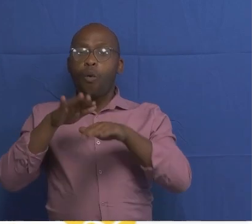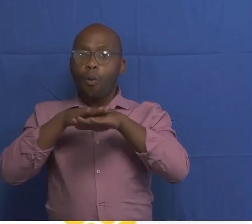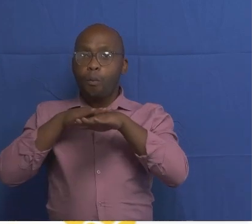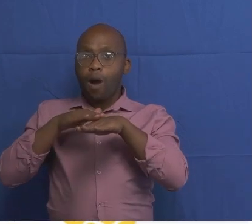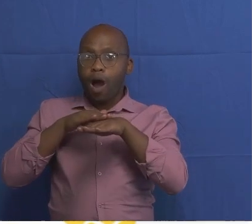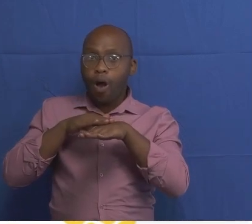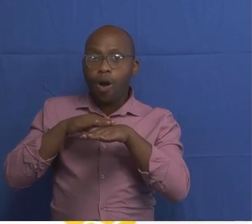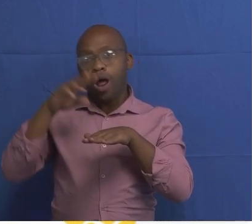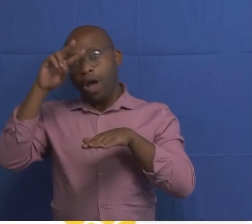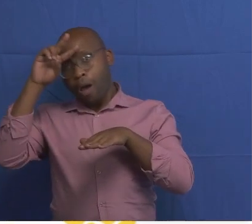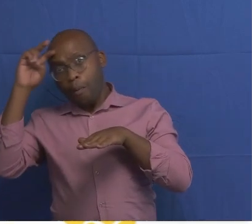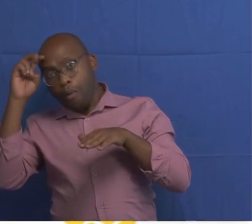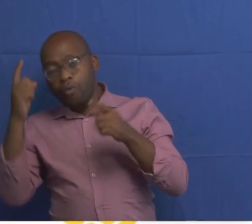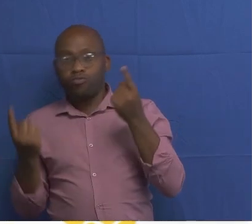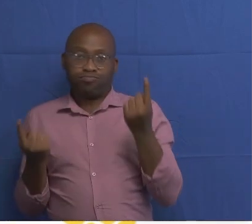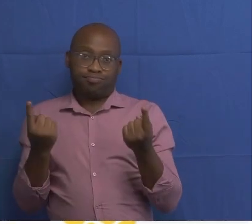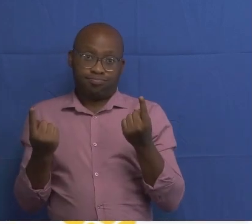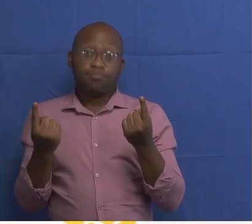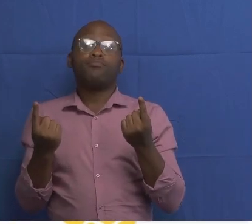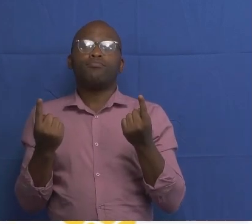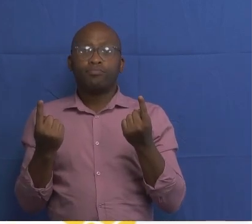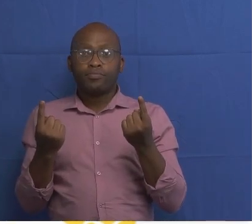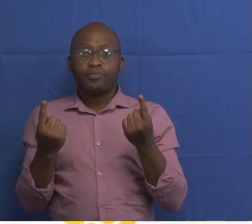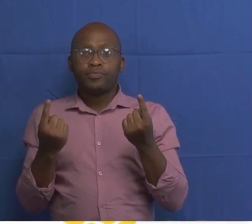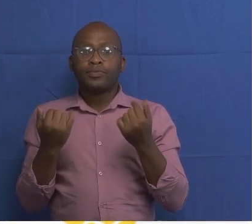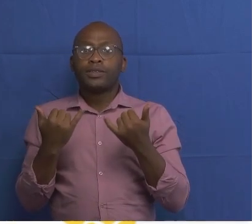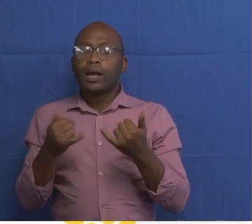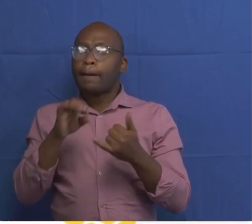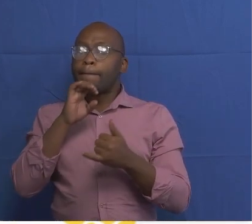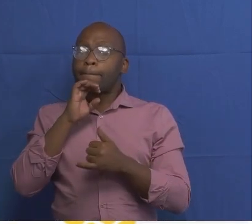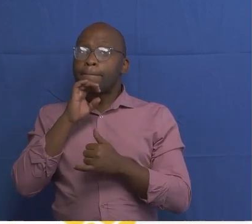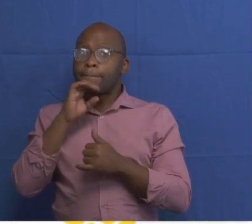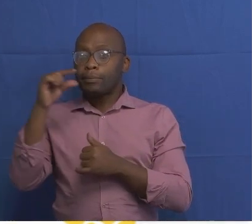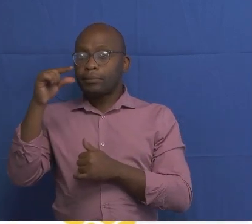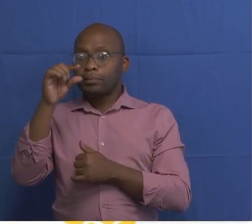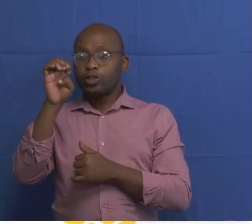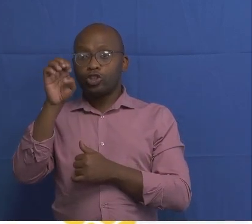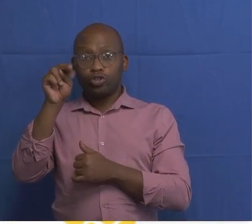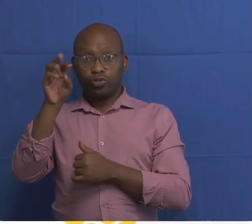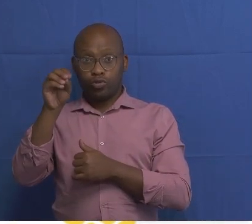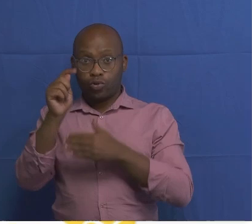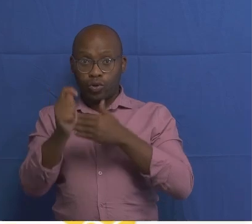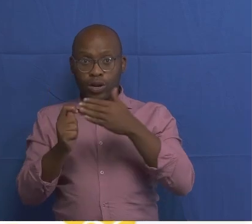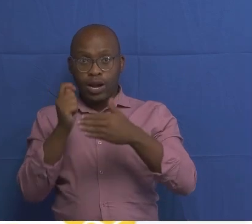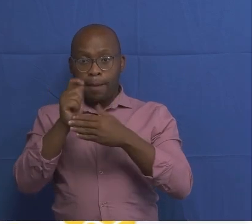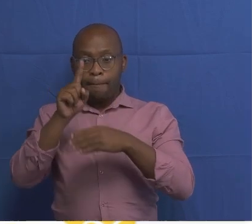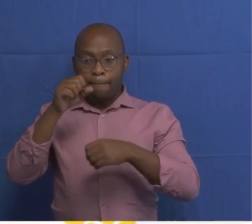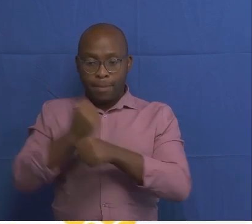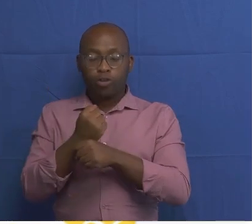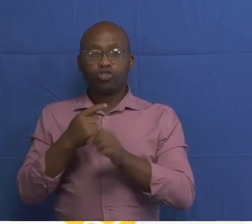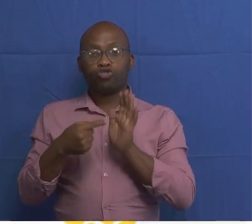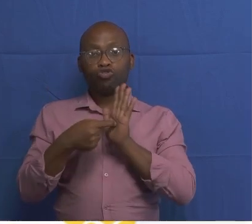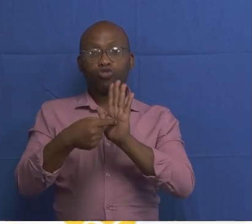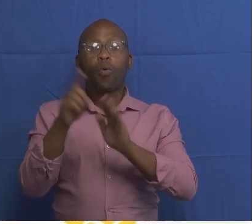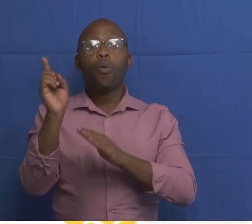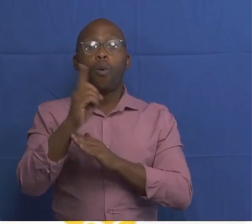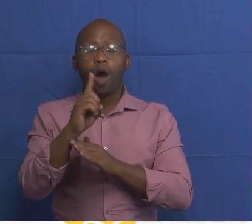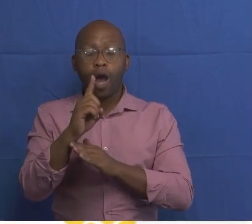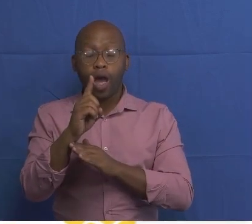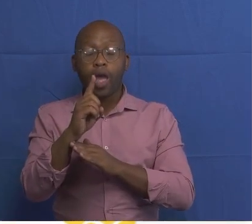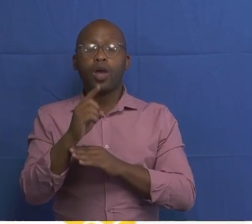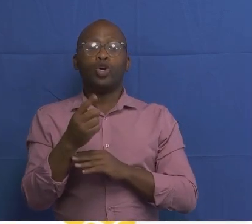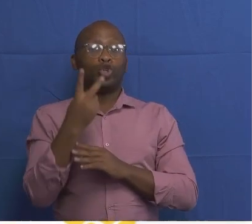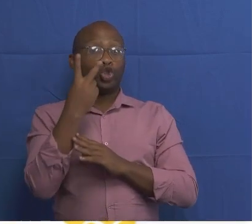eyes. So it means that now the genotype needs to show two alleles, because one allele is received from the